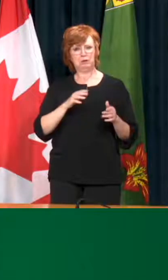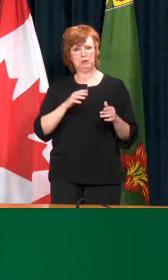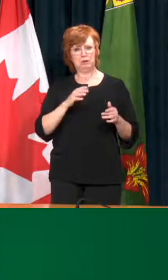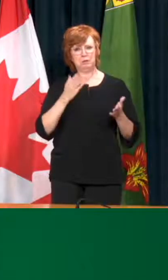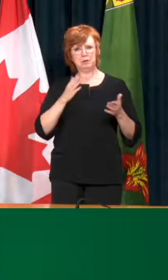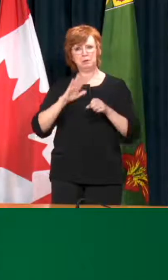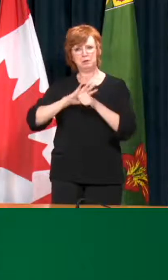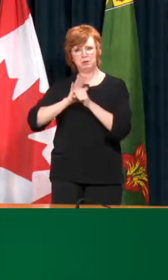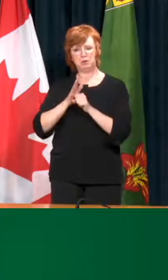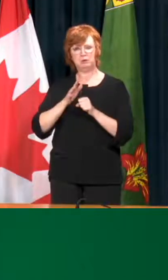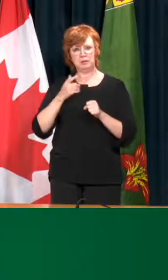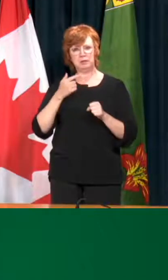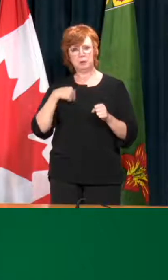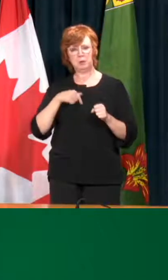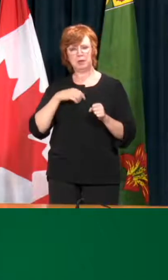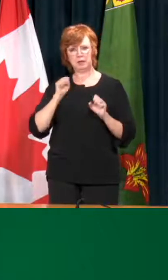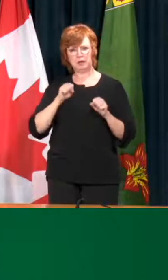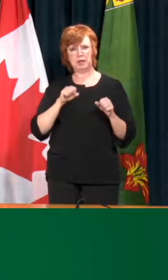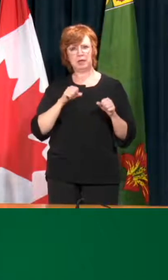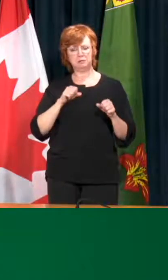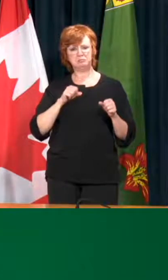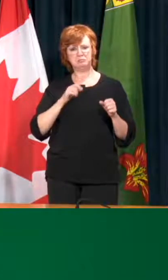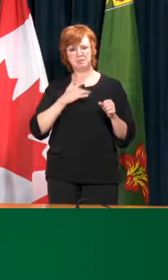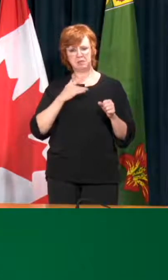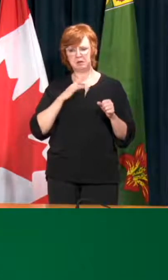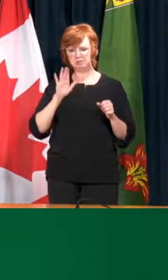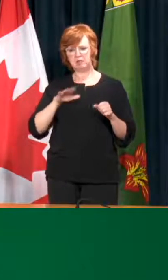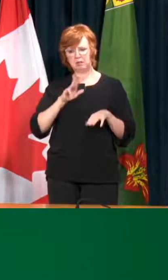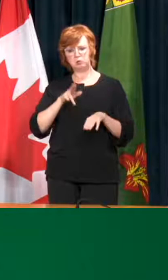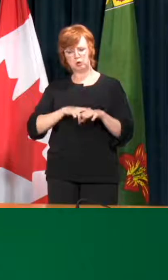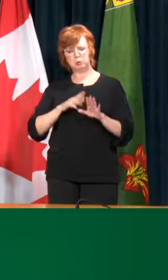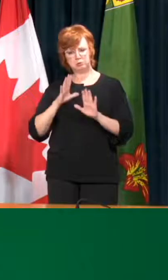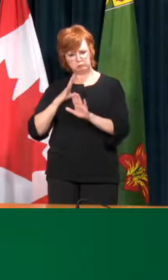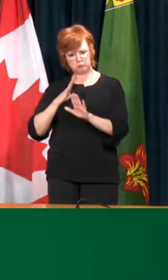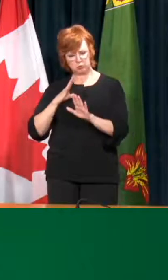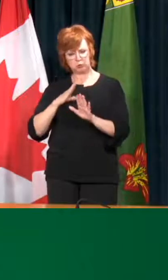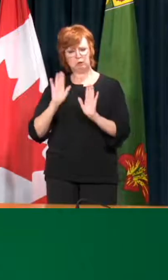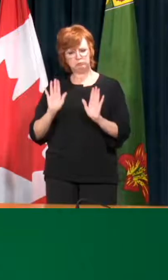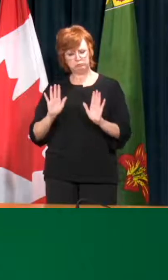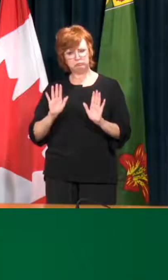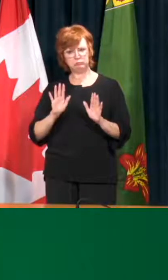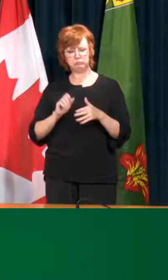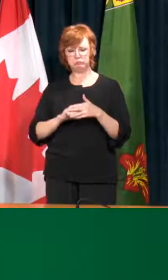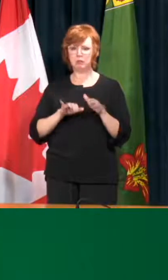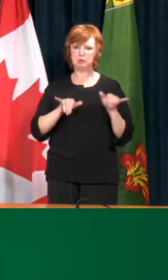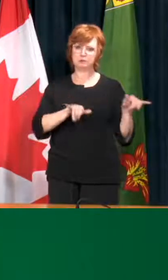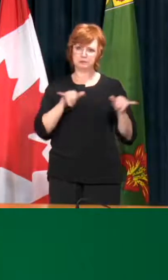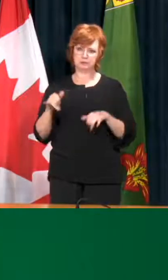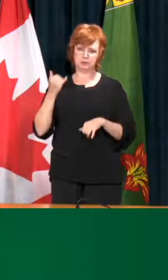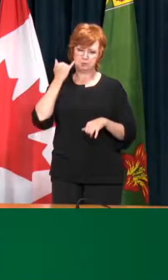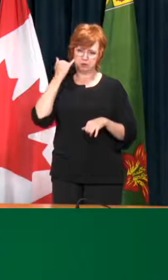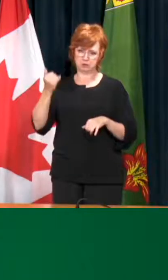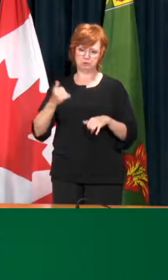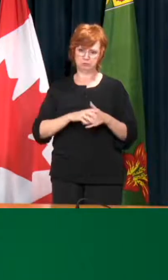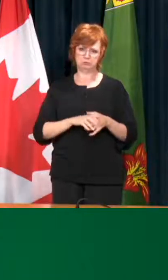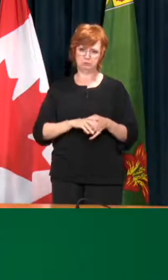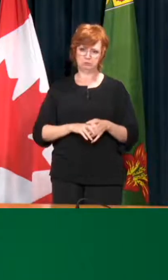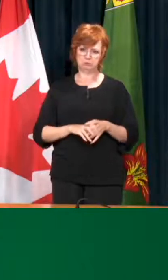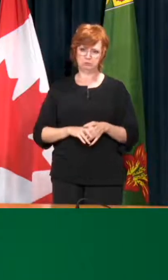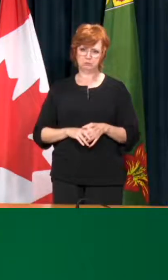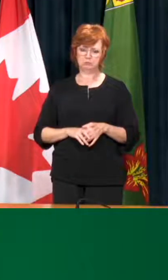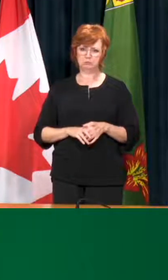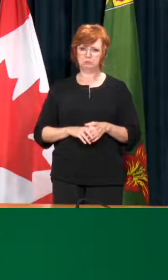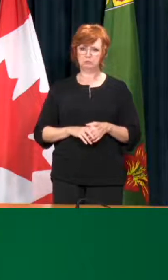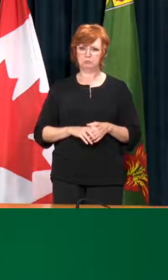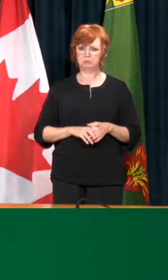processes to make sure everyone is safe and everyone is informed. And we shouldn't treat COVID differently than we do with anything else, E. coli